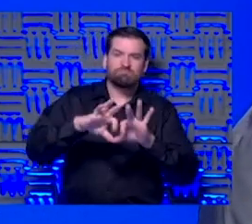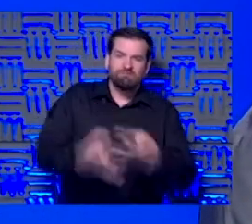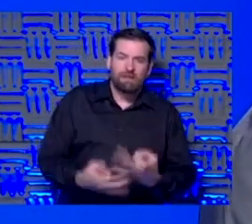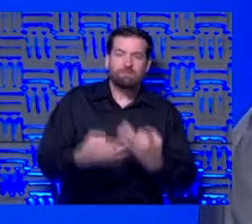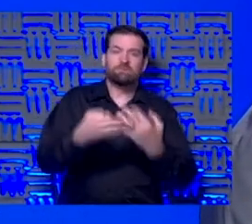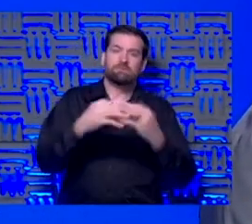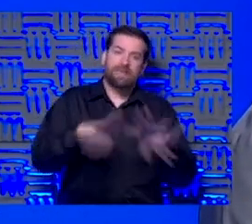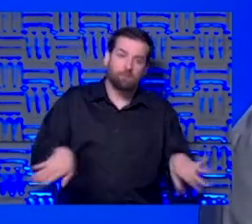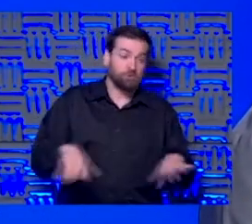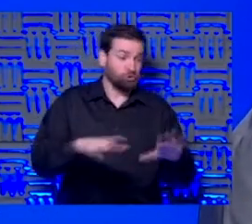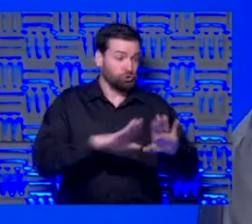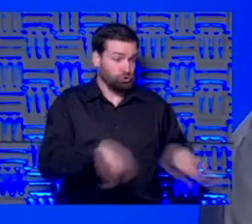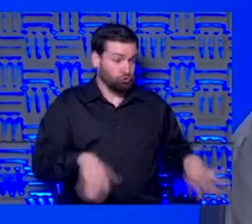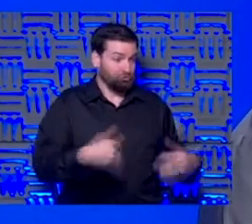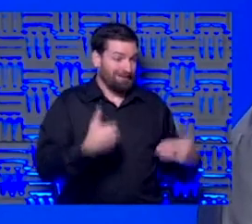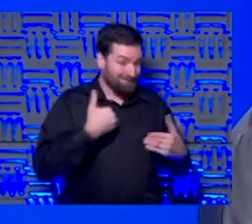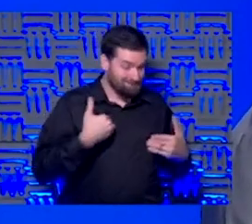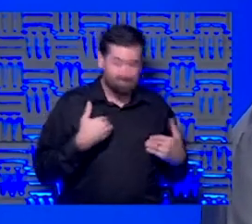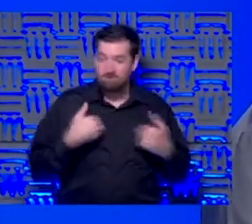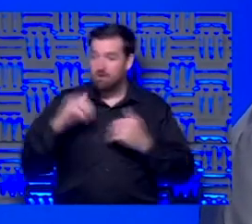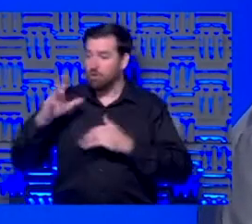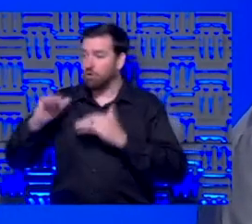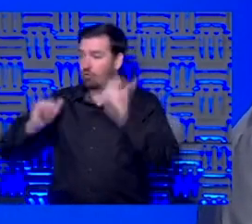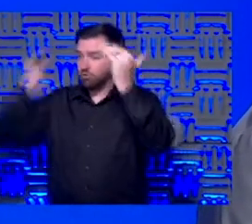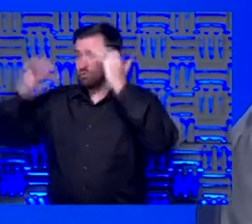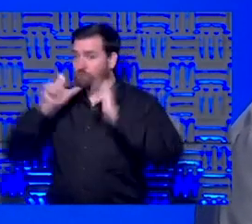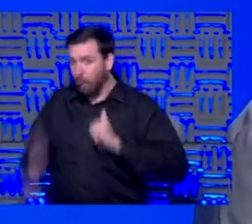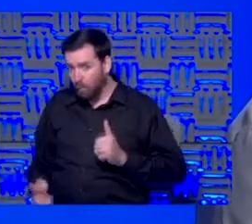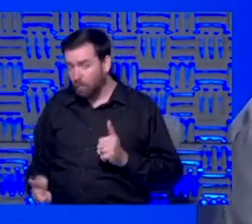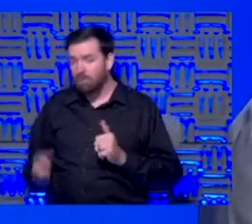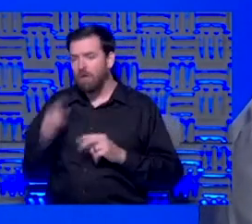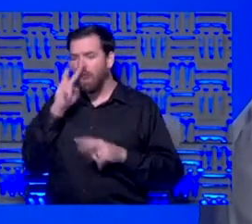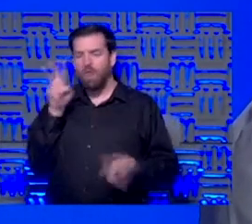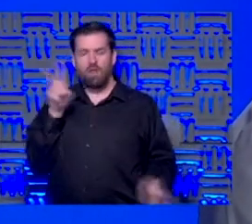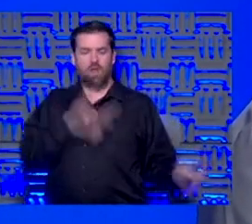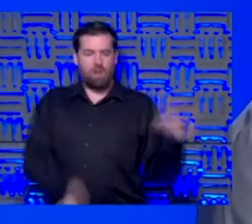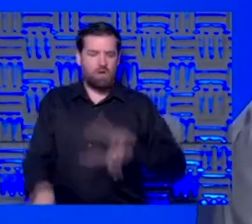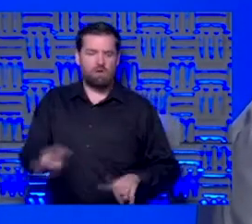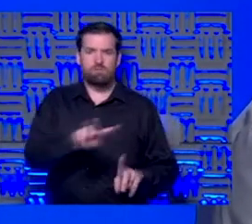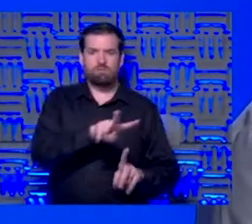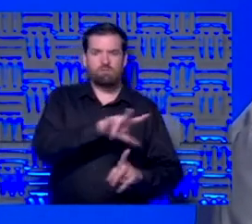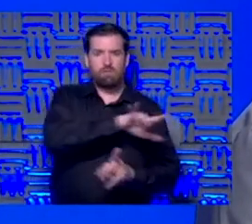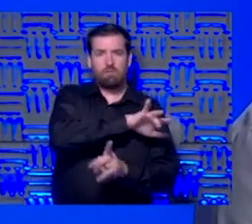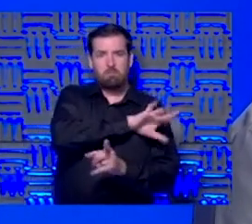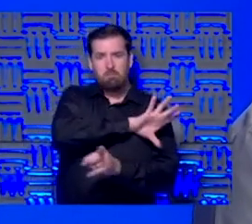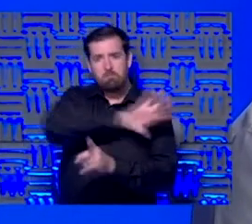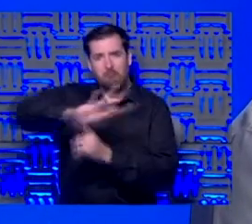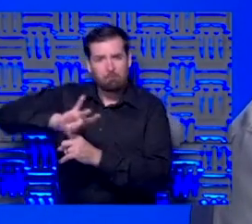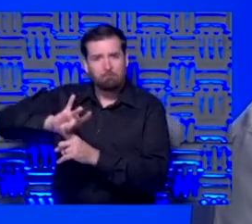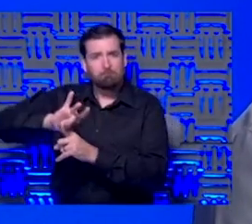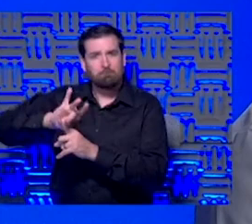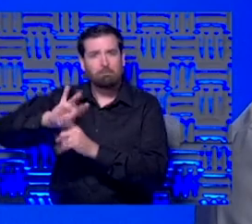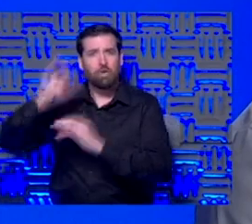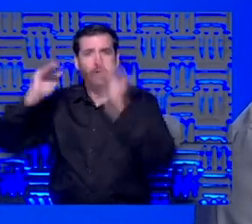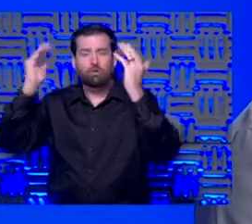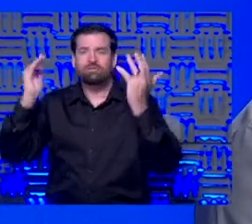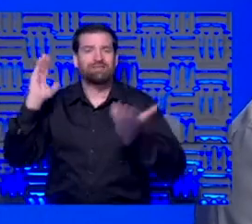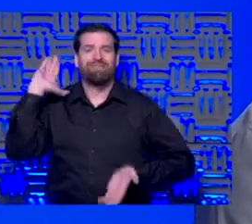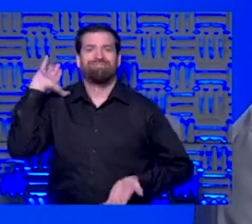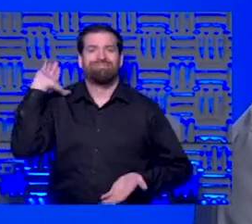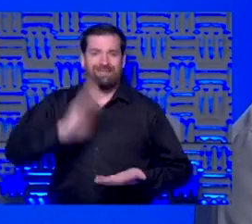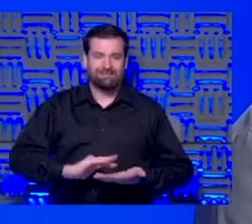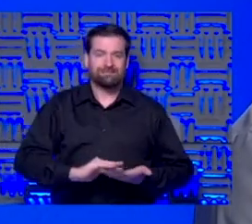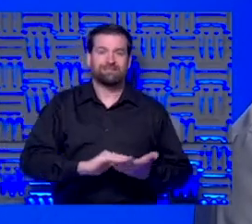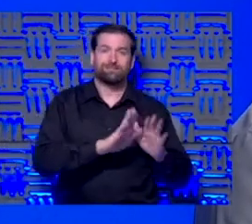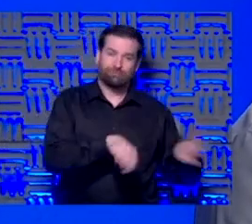who have it, but the adults don't have it. When they look at those contacts, the attack rate is certainly much less. That means the spread from the children